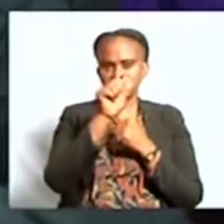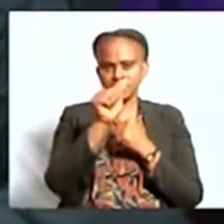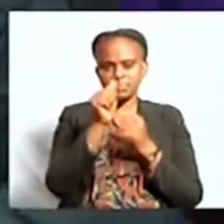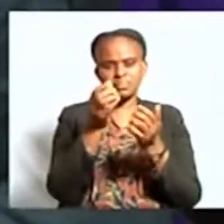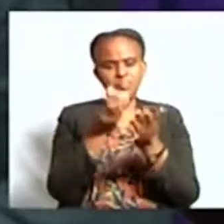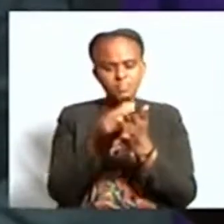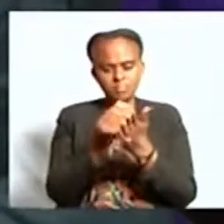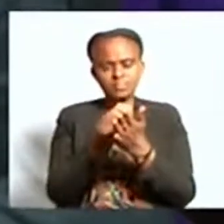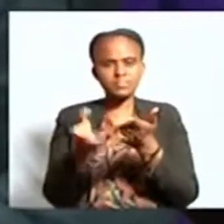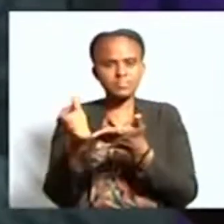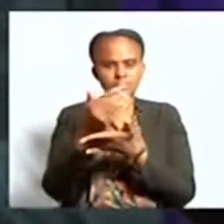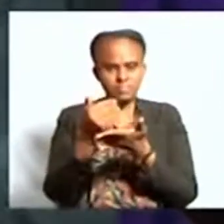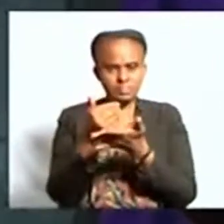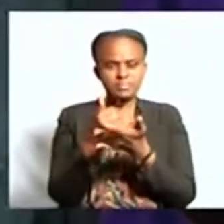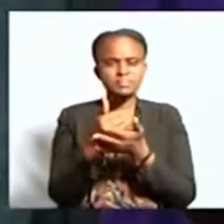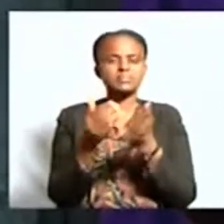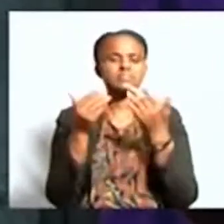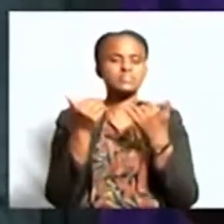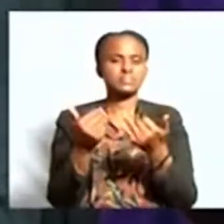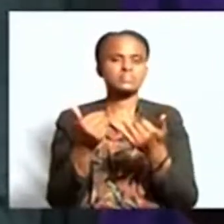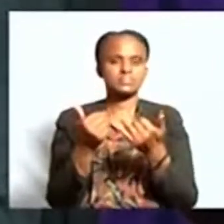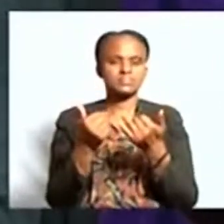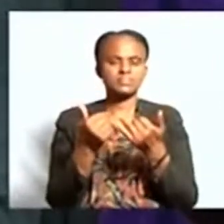collections. Now,